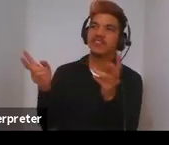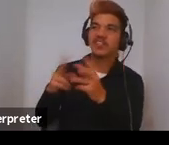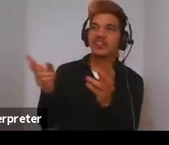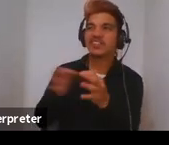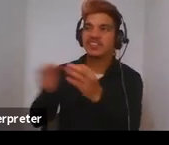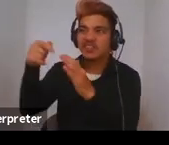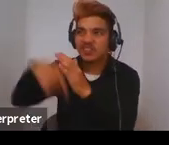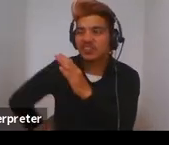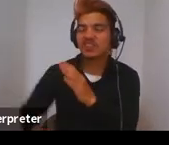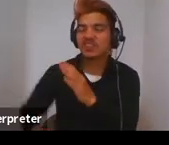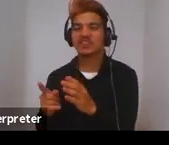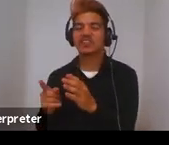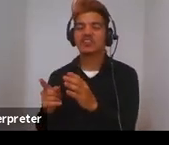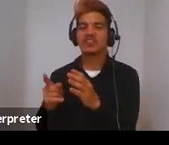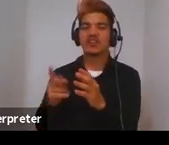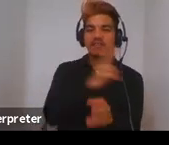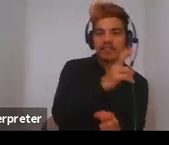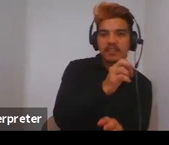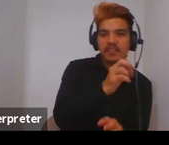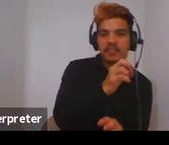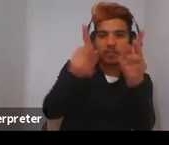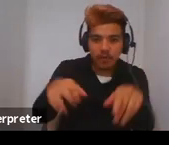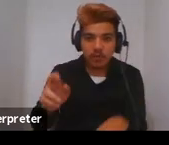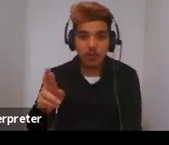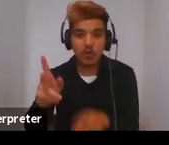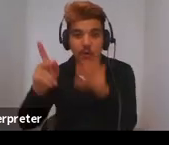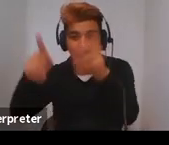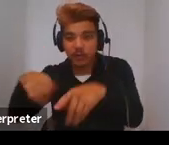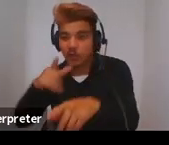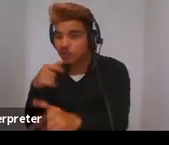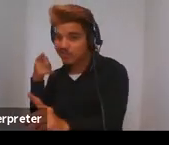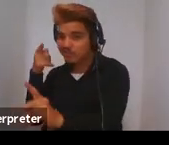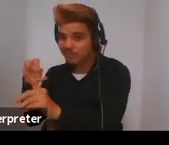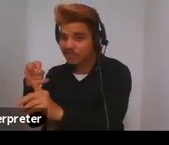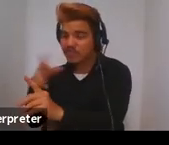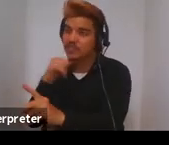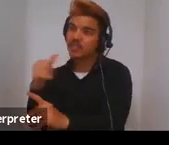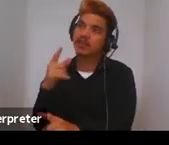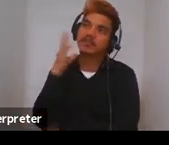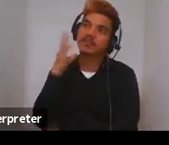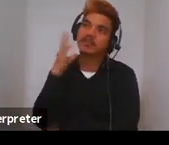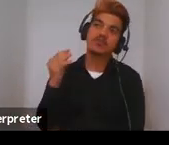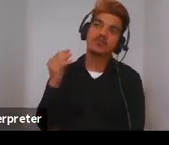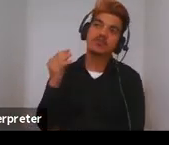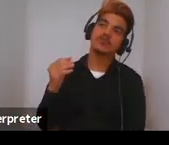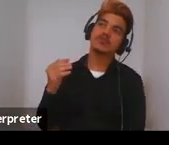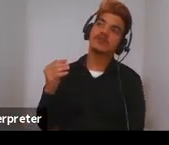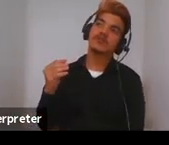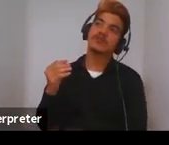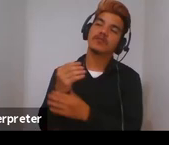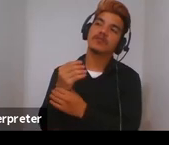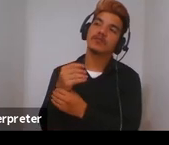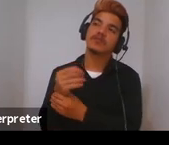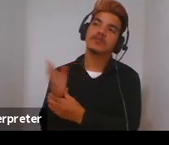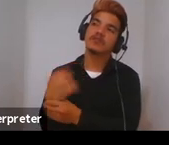or person, or the person who is targeted doesn't experience the